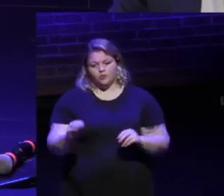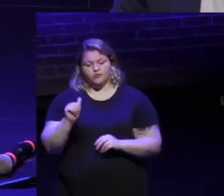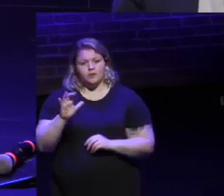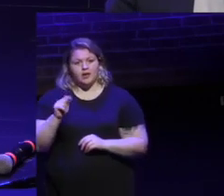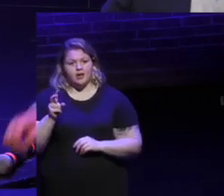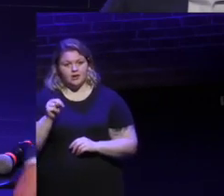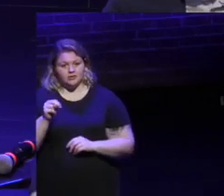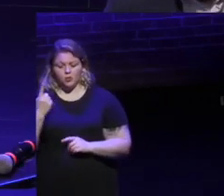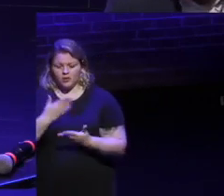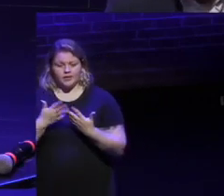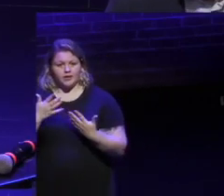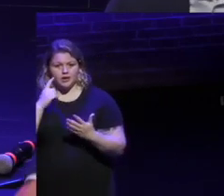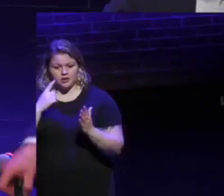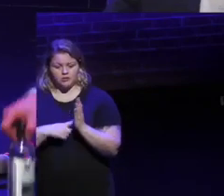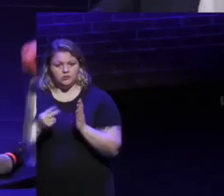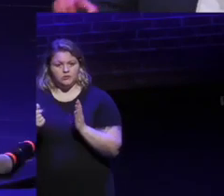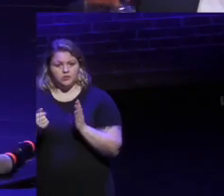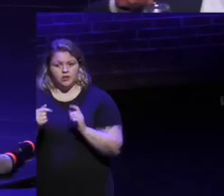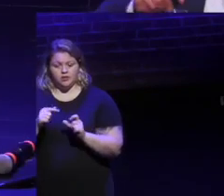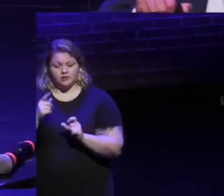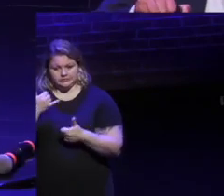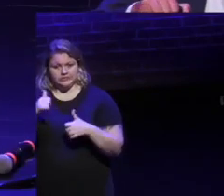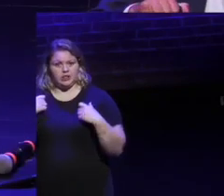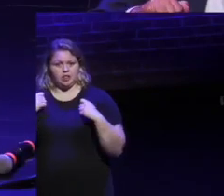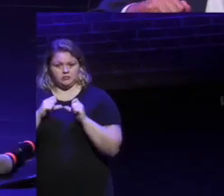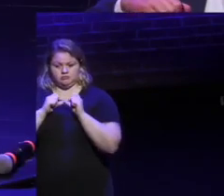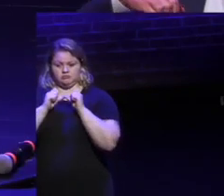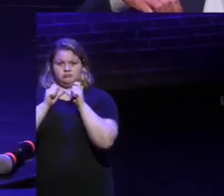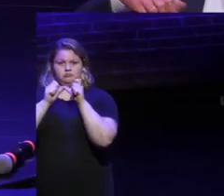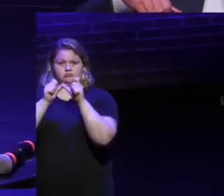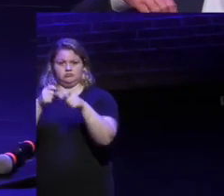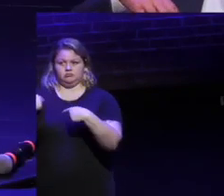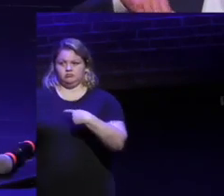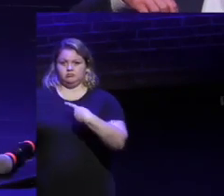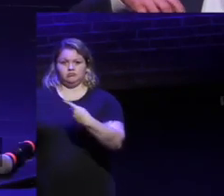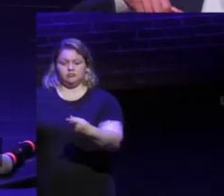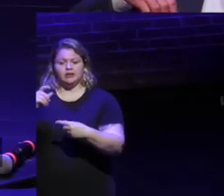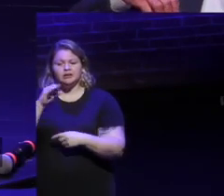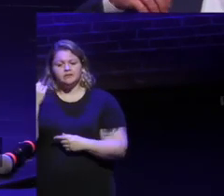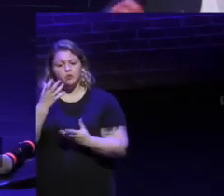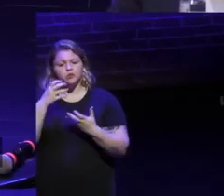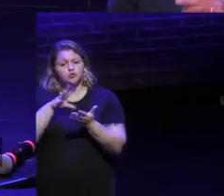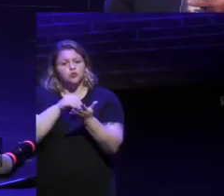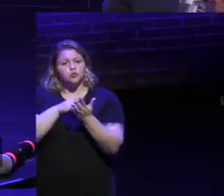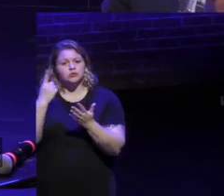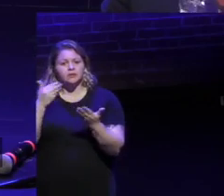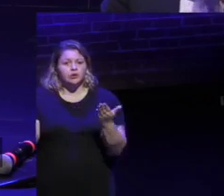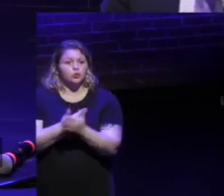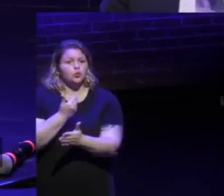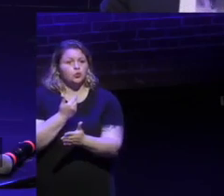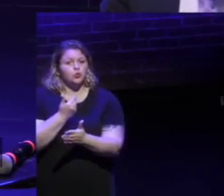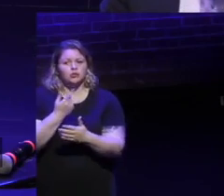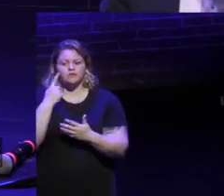that I noticed that continues on for, you know, if people want to learn a new craft or learn a new a way